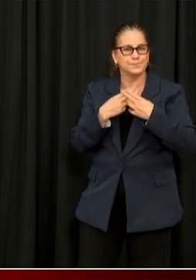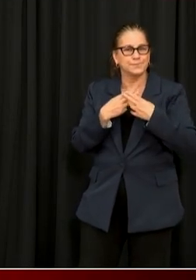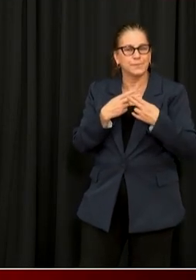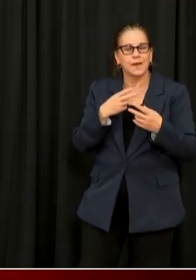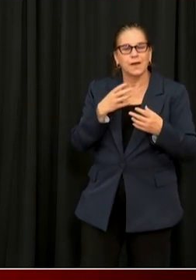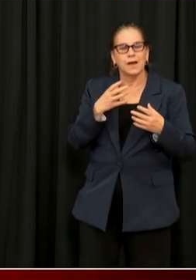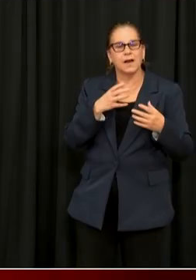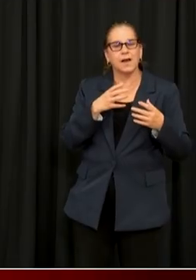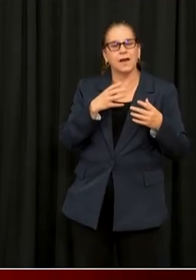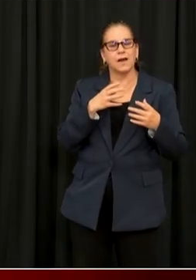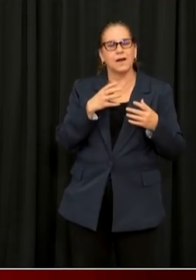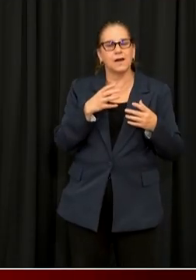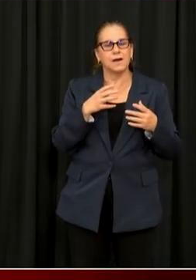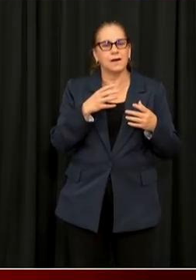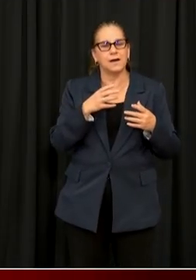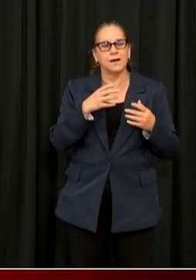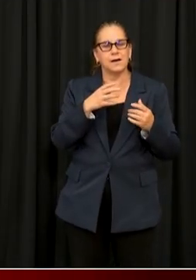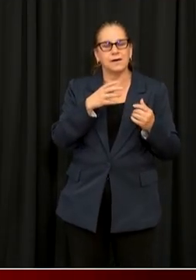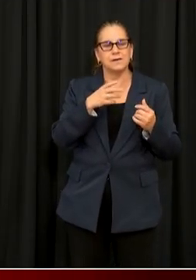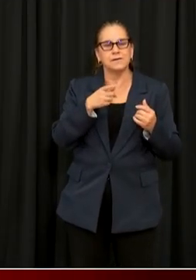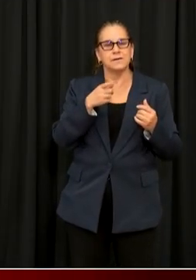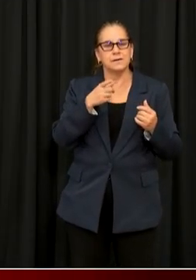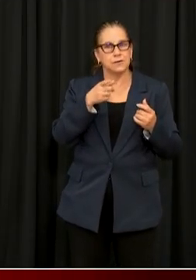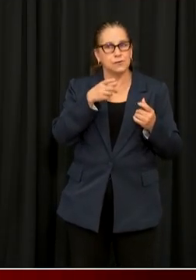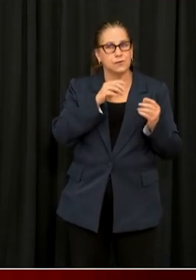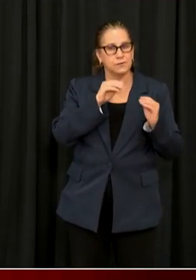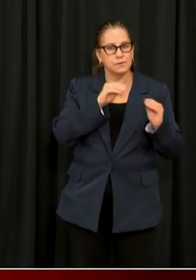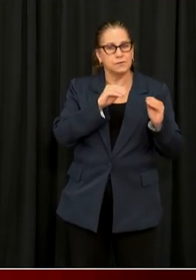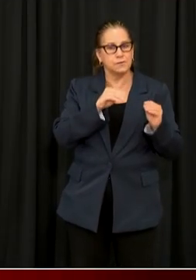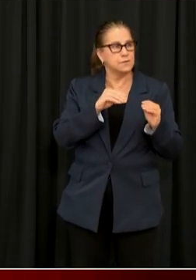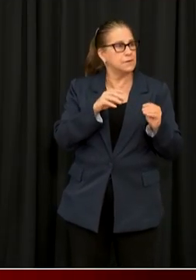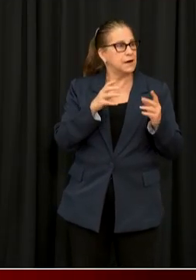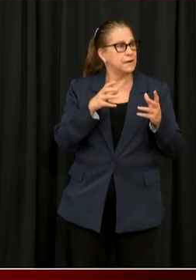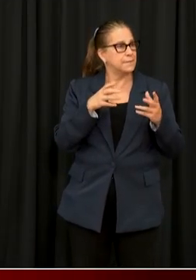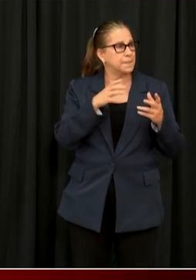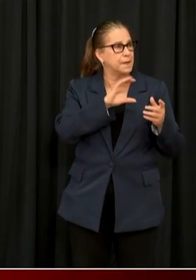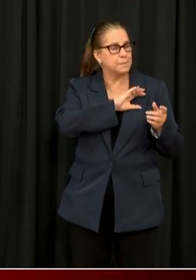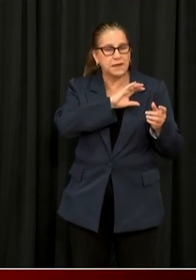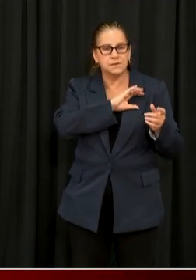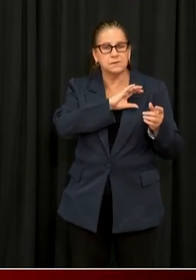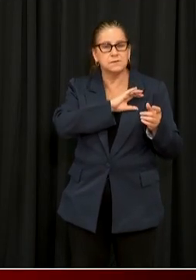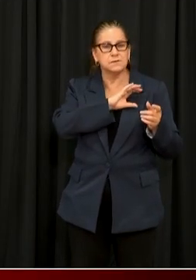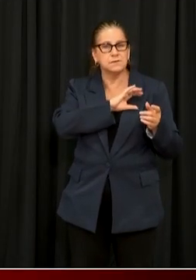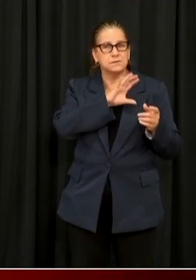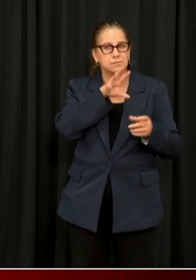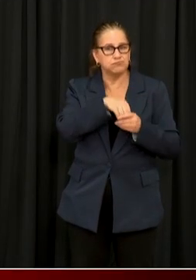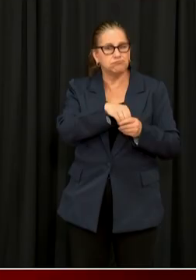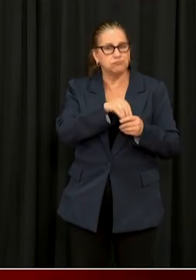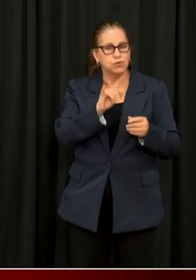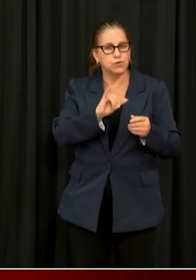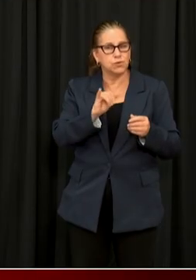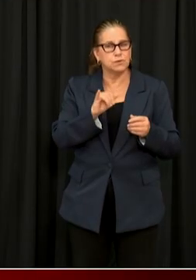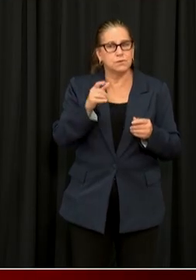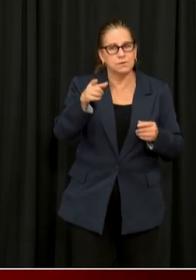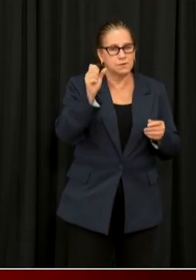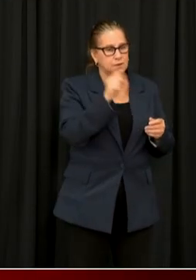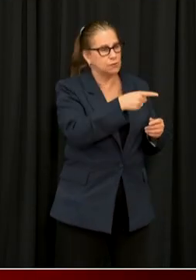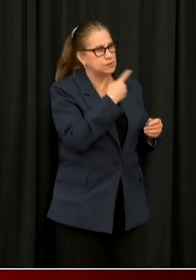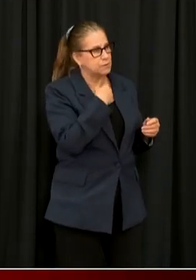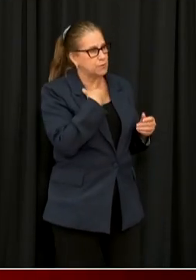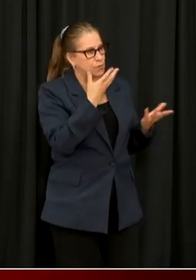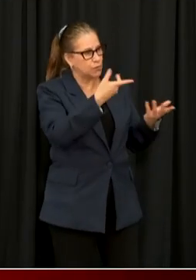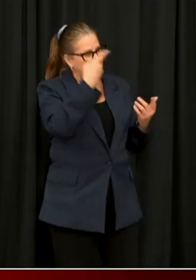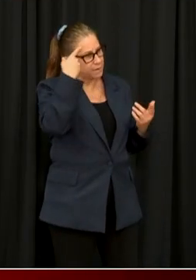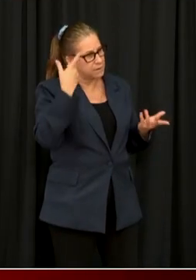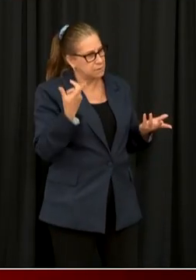policing. Now that the legislation has passed, I was hoping you would tell us what you thought of the steps that they took. Well, actually, I